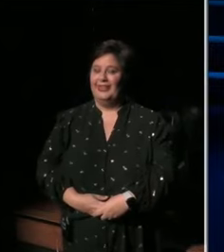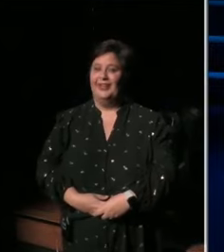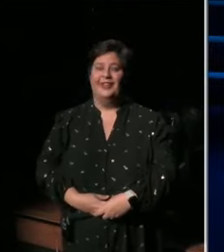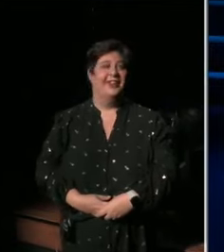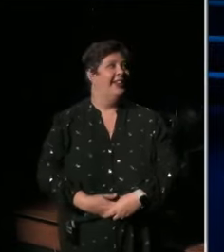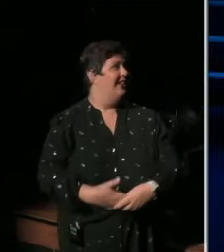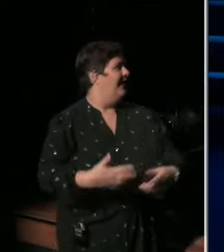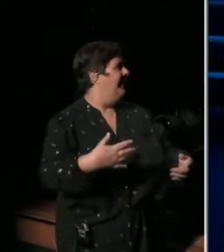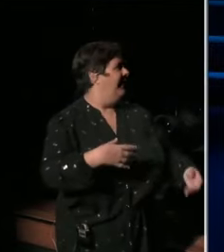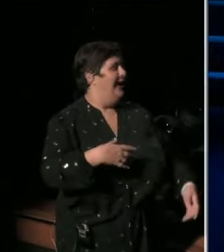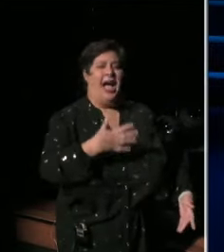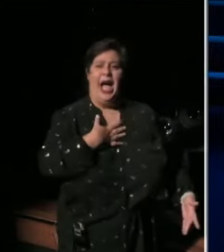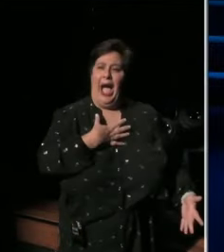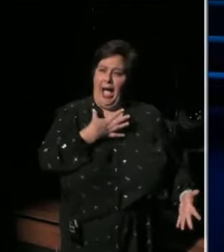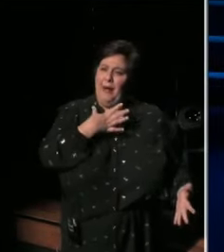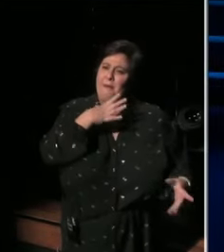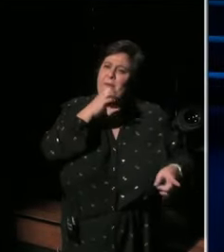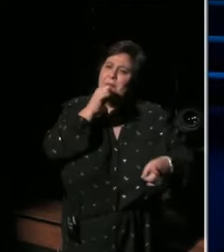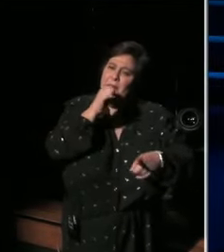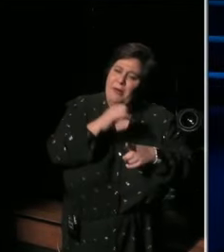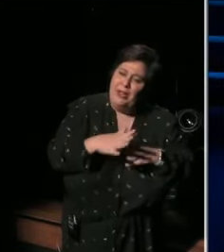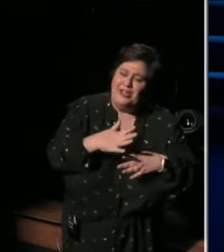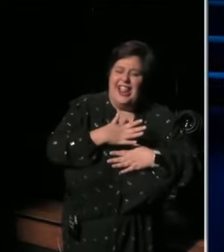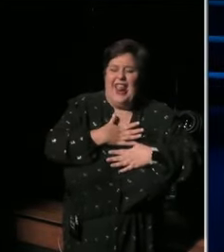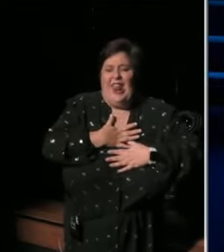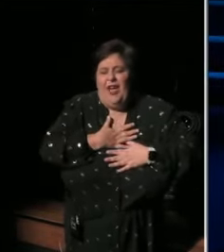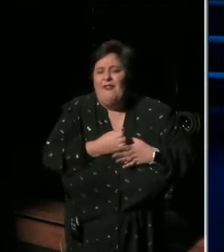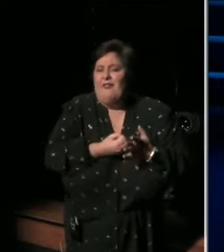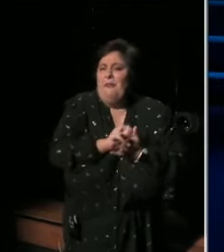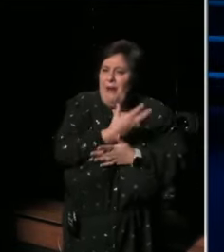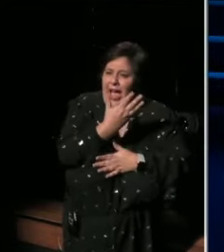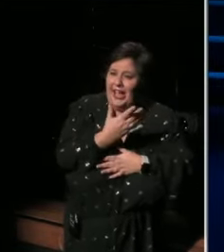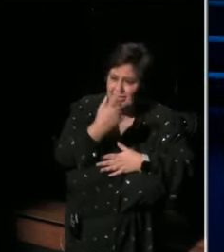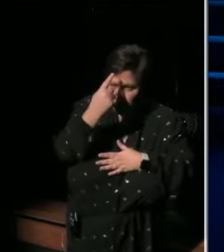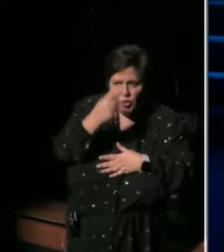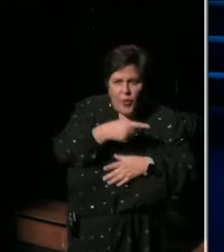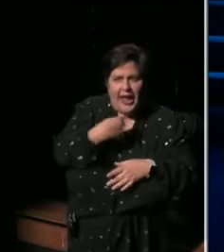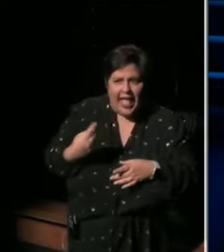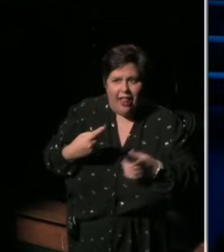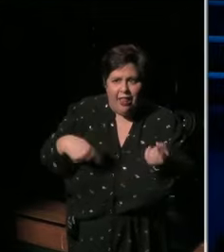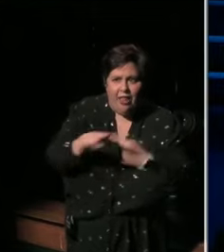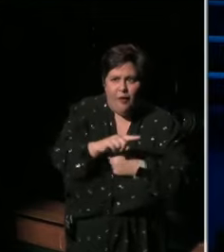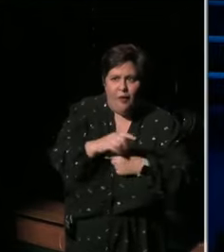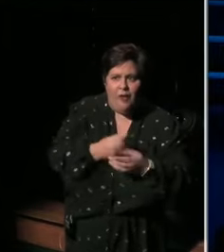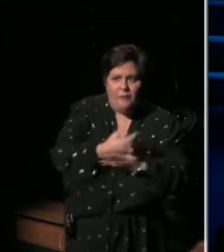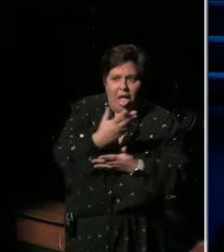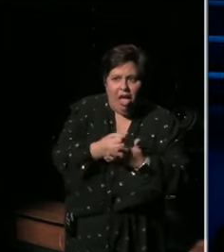Oh, Apple, love plants. I bet you kill all of yours.